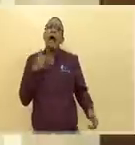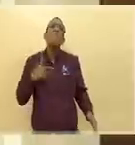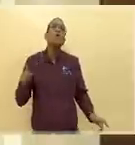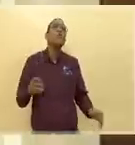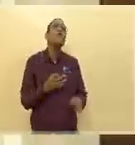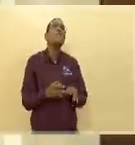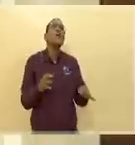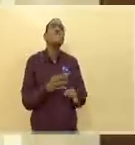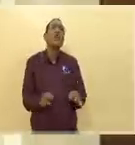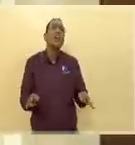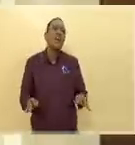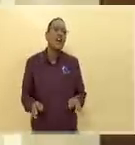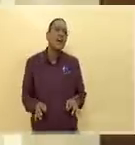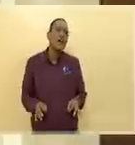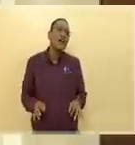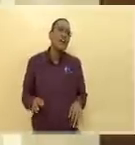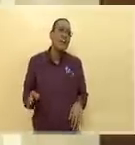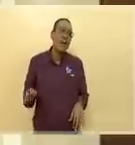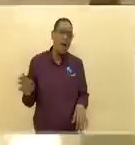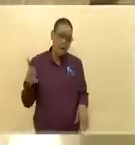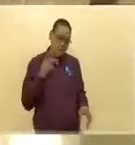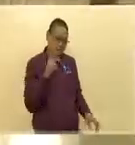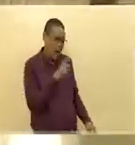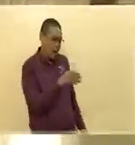turns around and say, how did you spend the money?